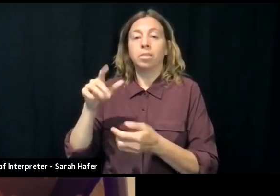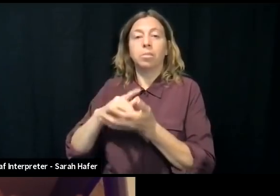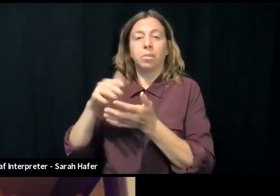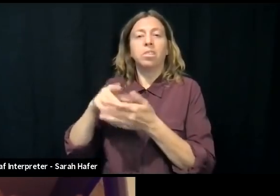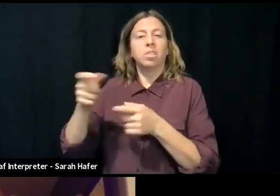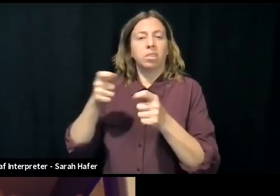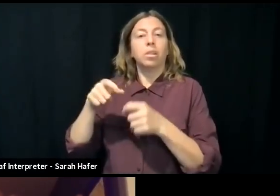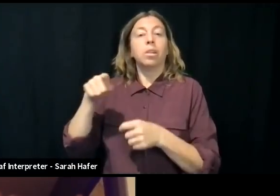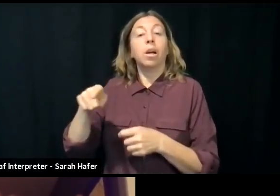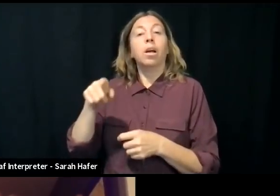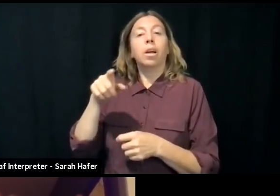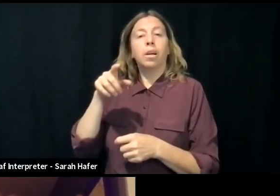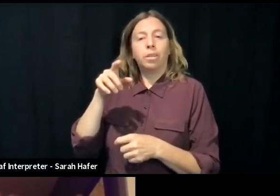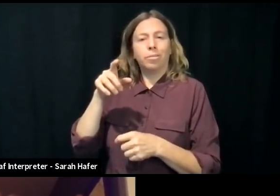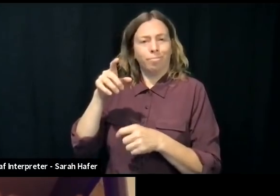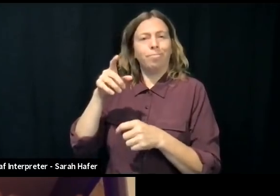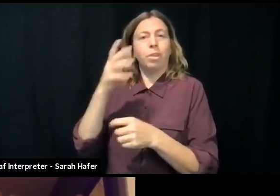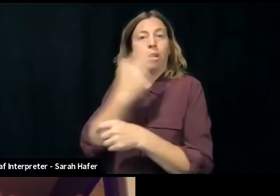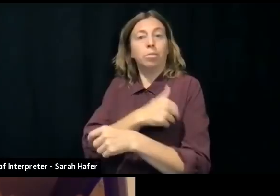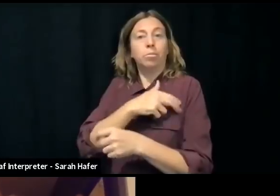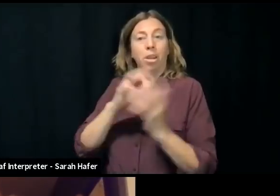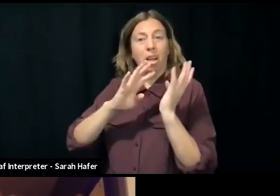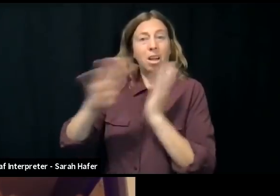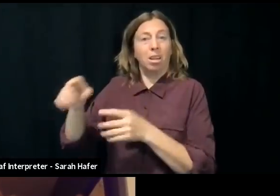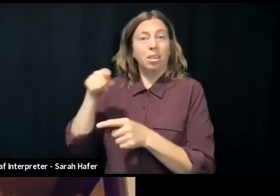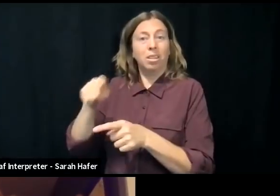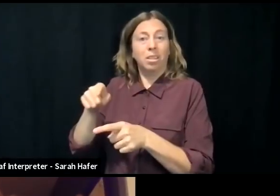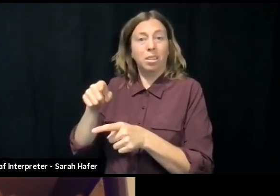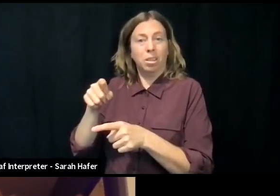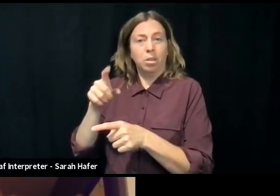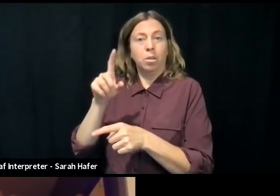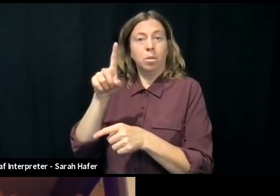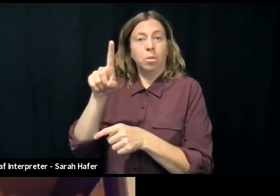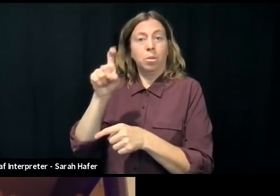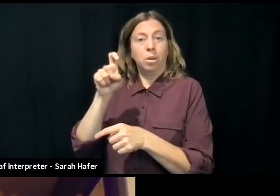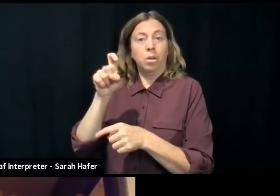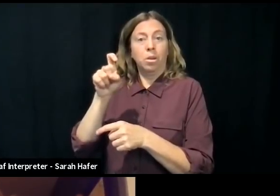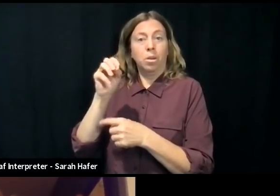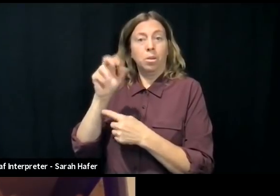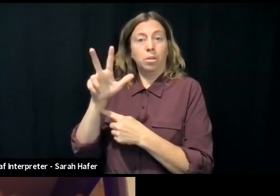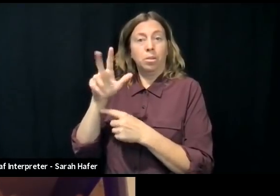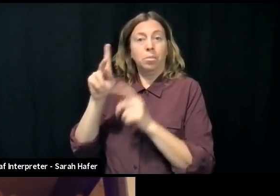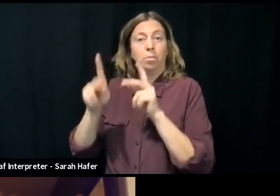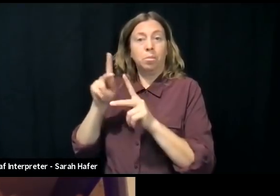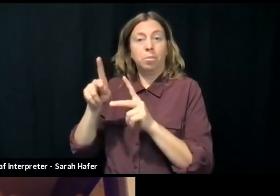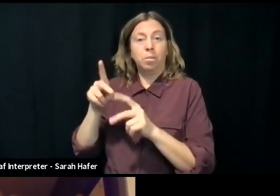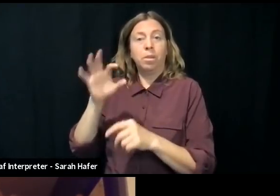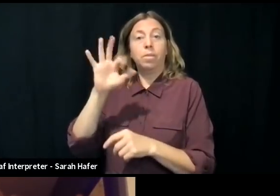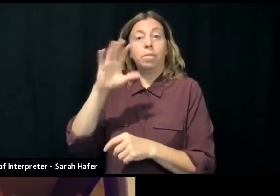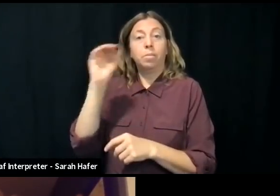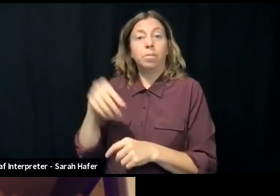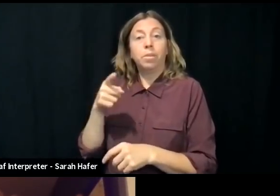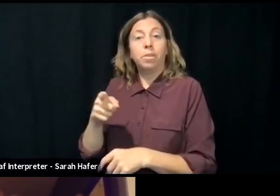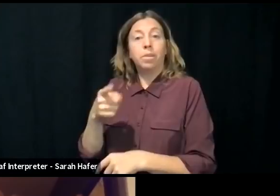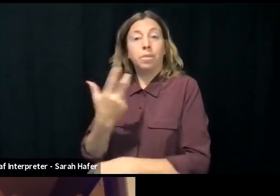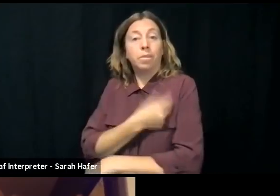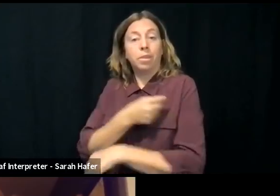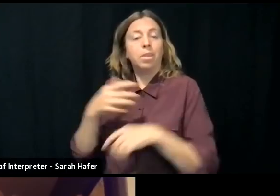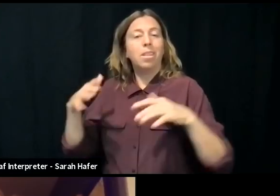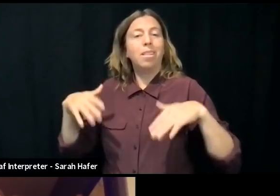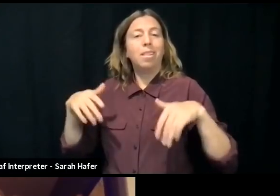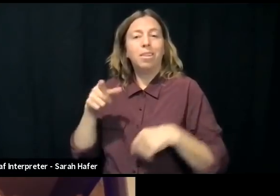April, 95% were unvaccinated. In addition, 96% of the COVID-related deaths we've